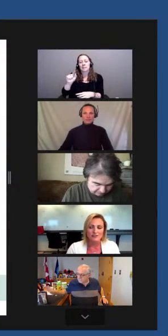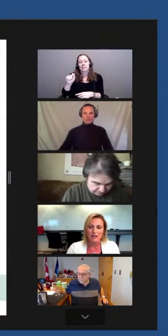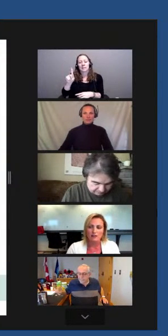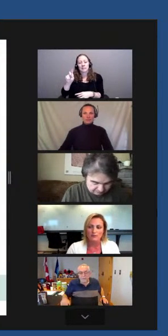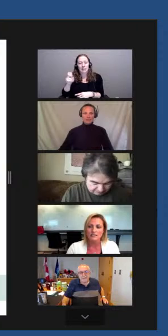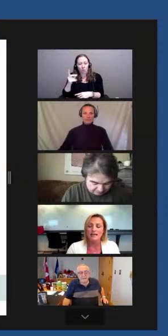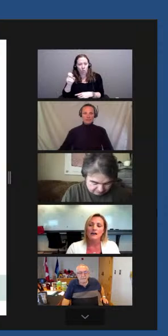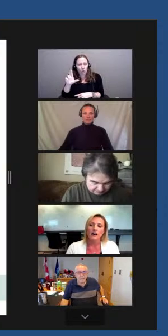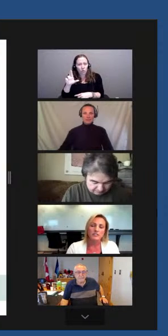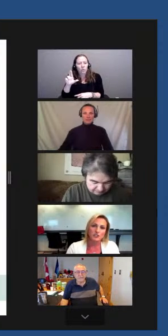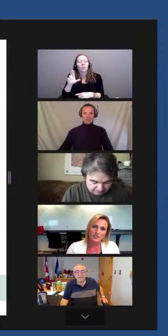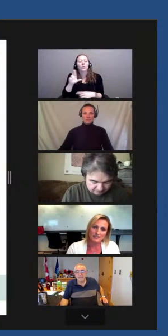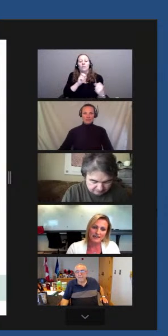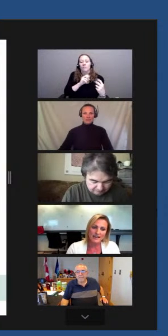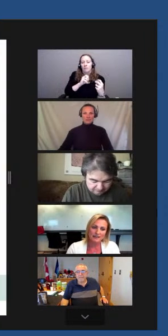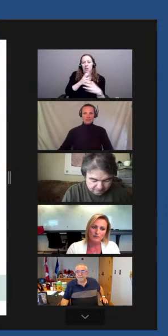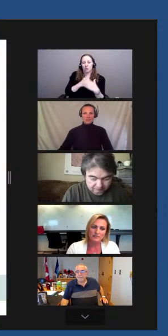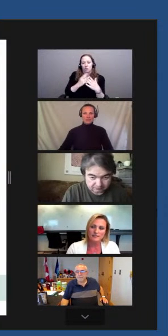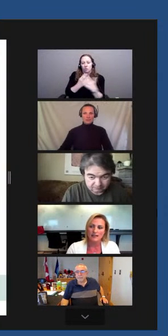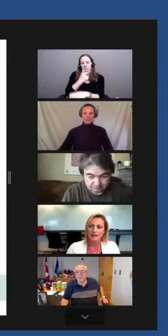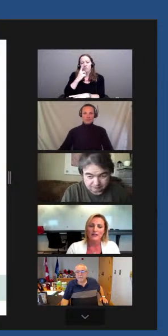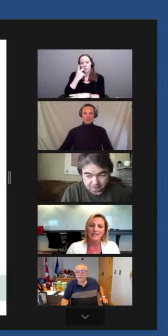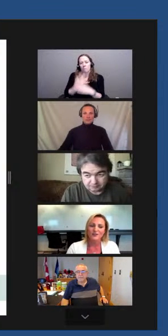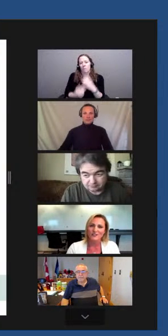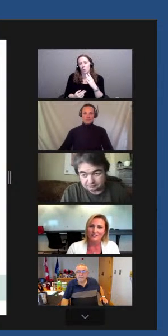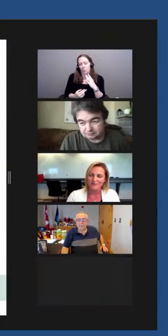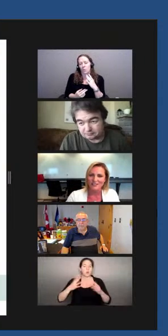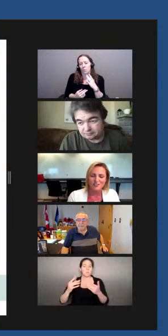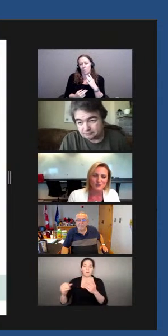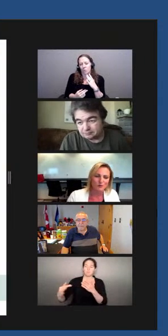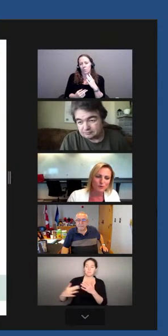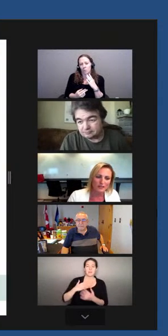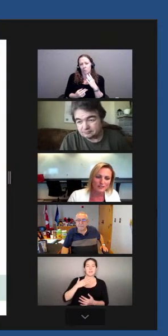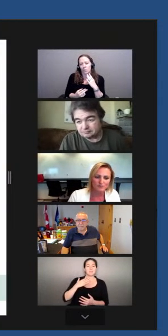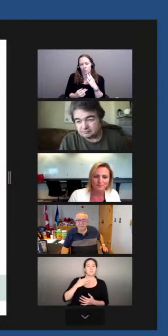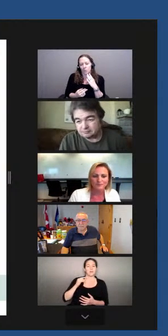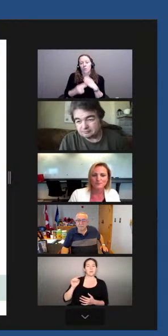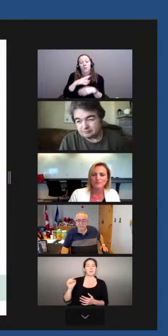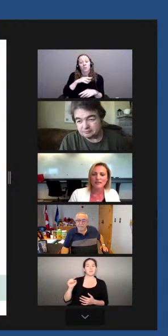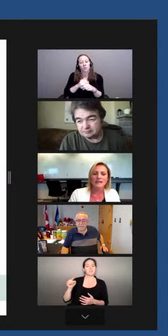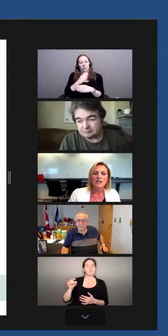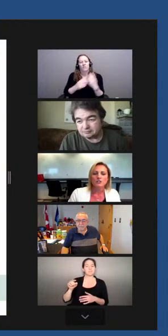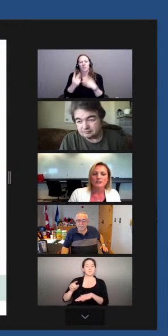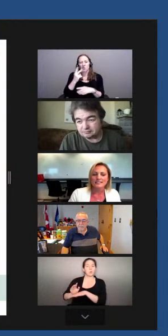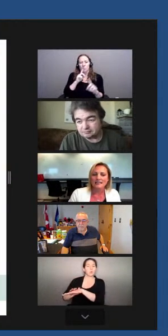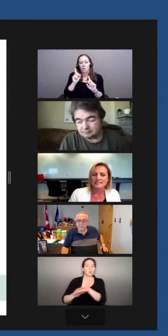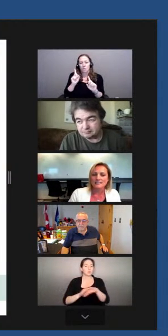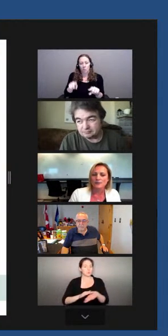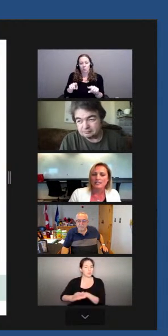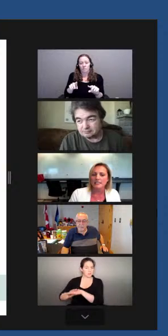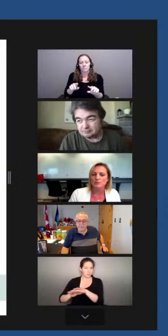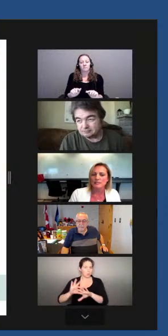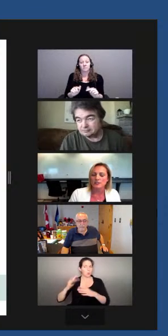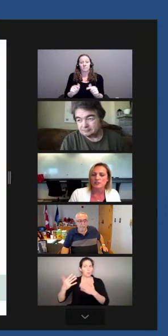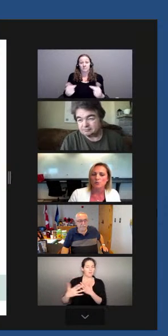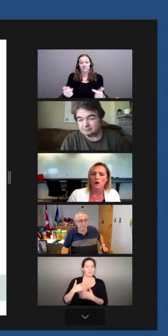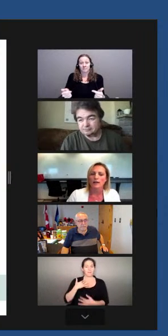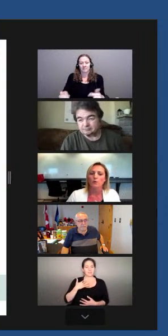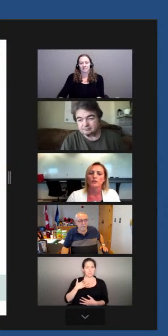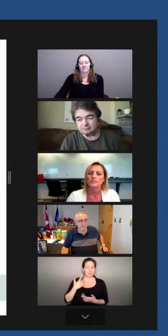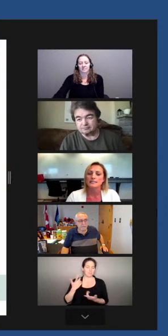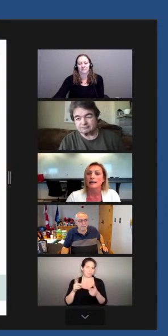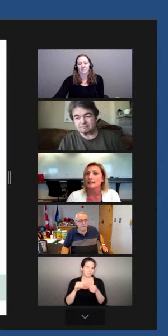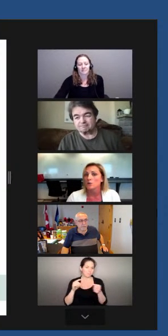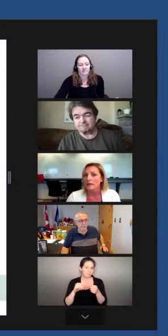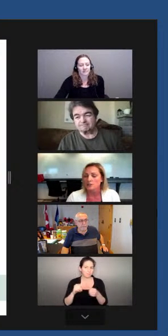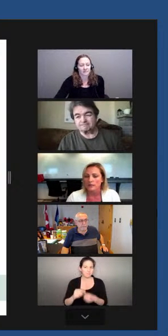in the development of each of these key elements included in the phase 2 report. So the tactics for engagement series 1